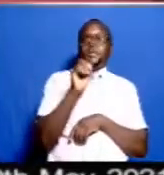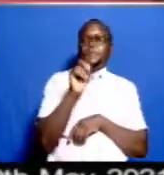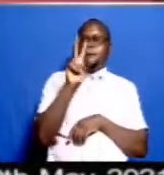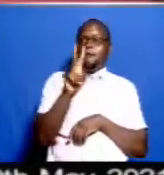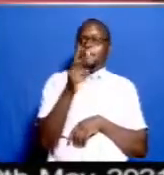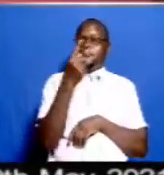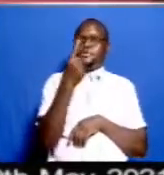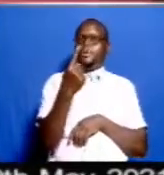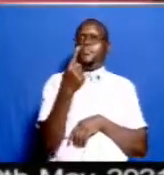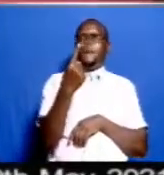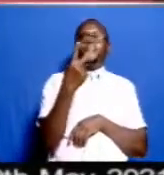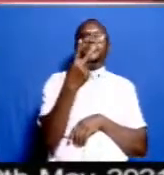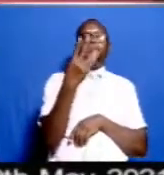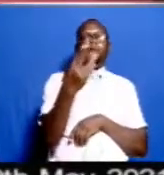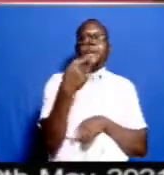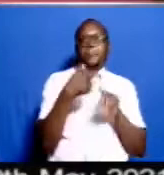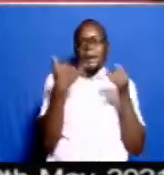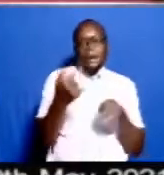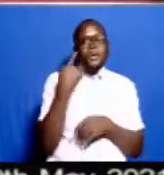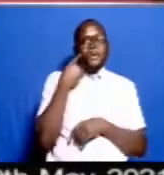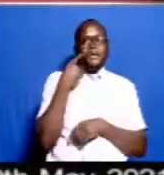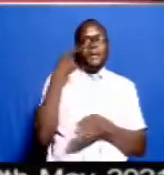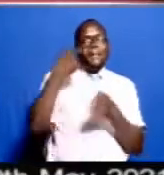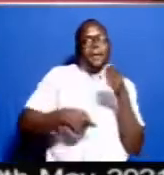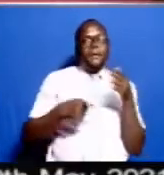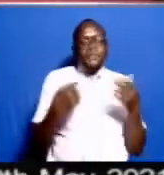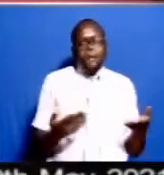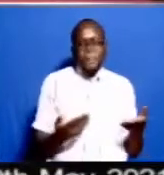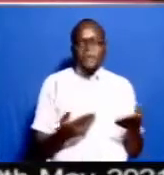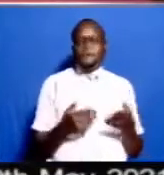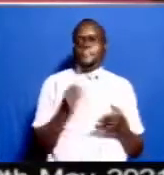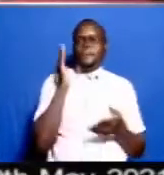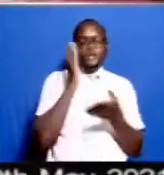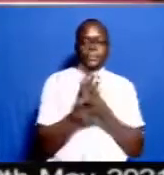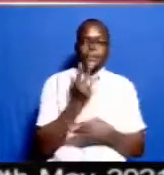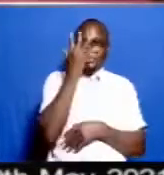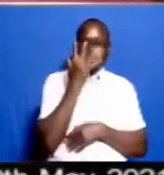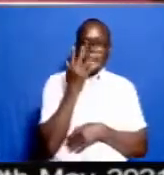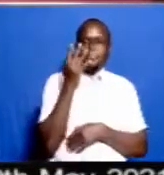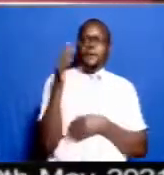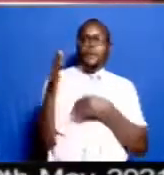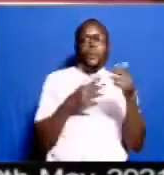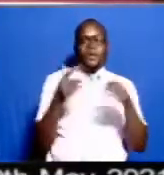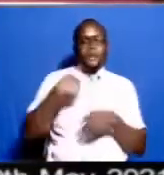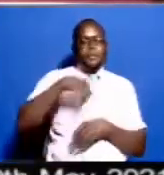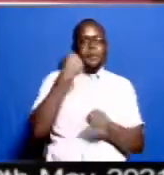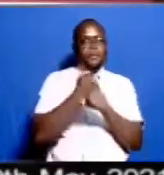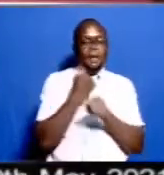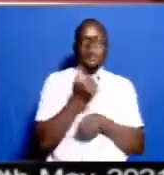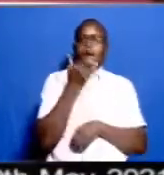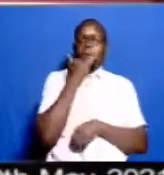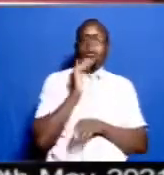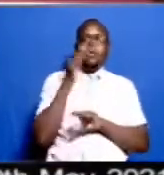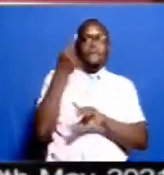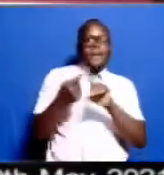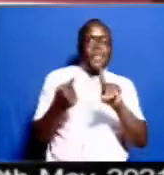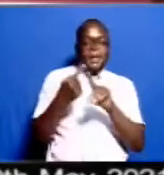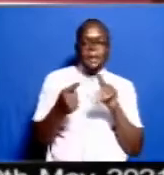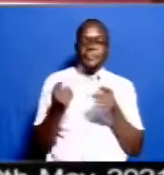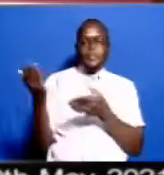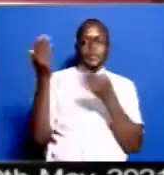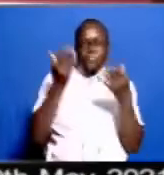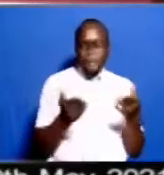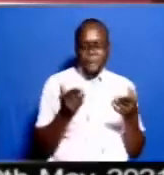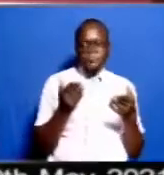shillings. And now look at the price. It is a shame. So whatever we have done wrong over the years to bring